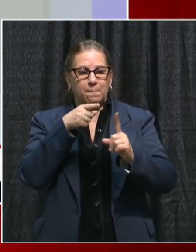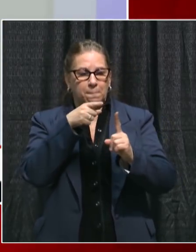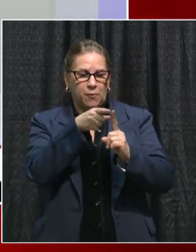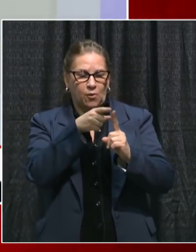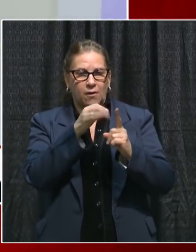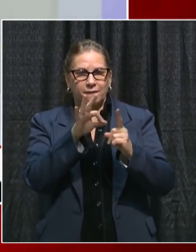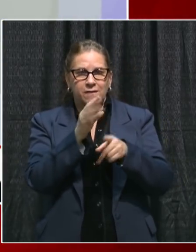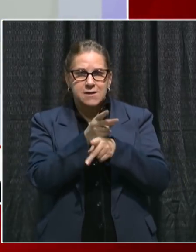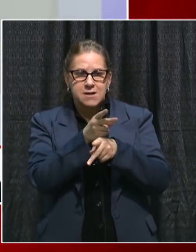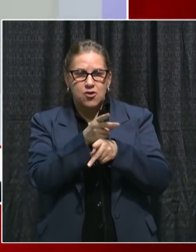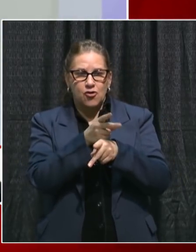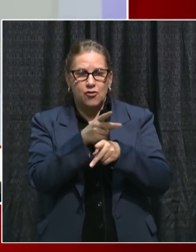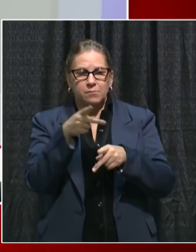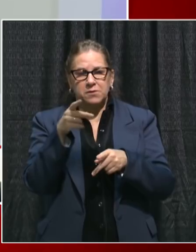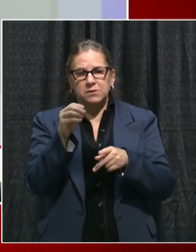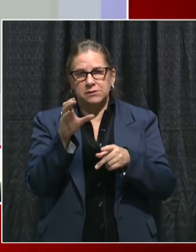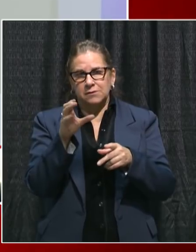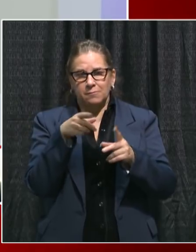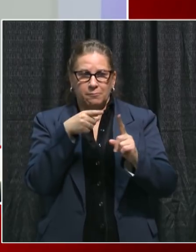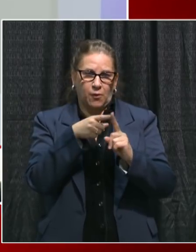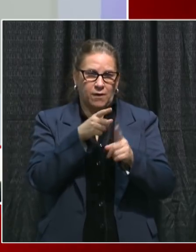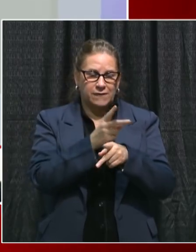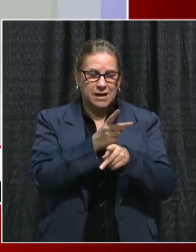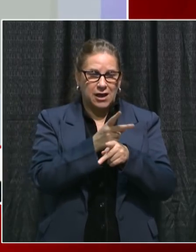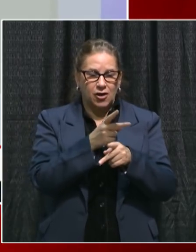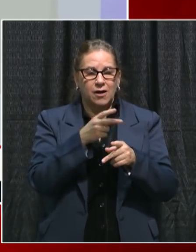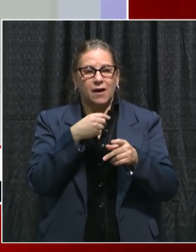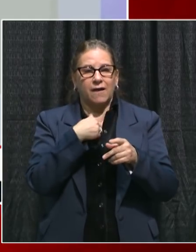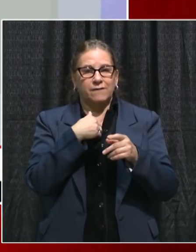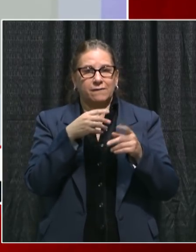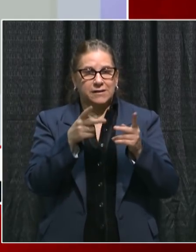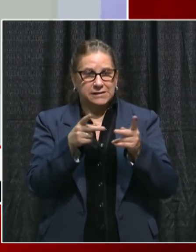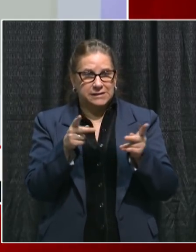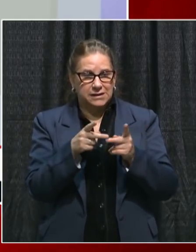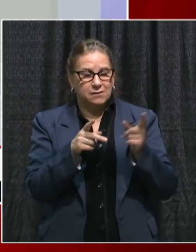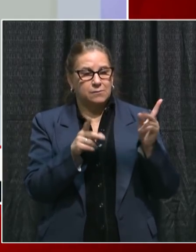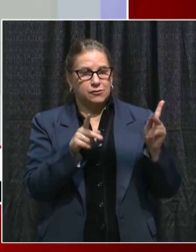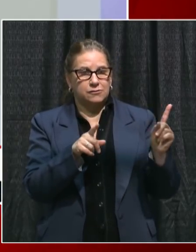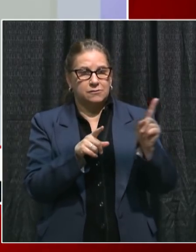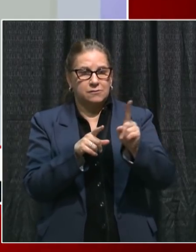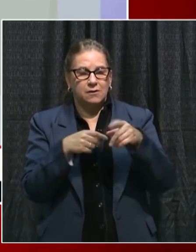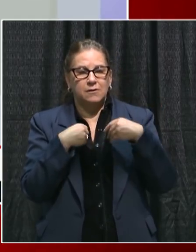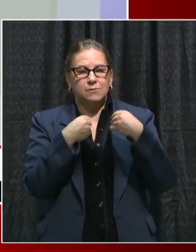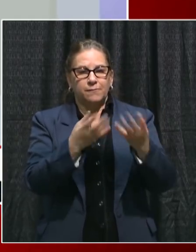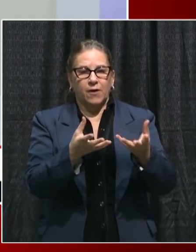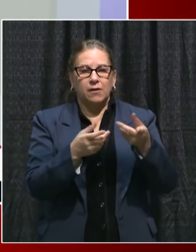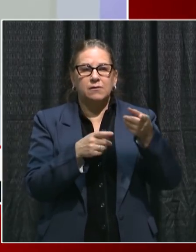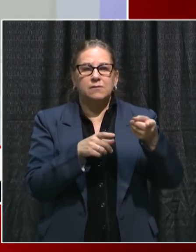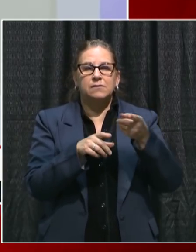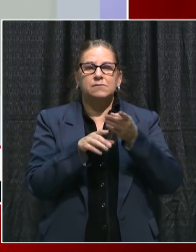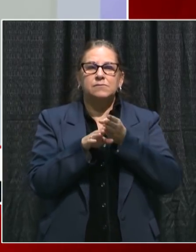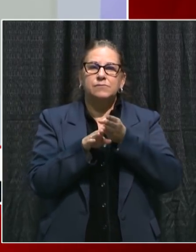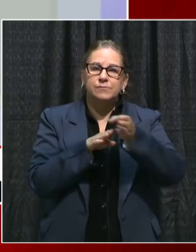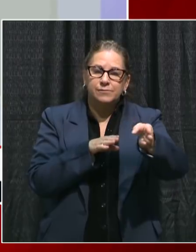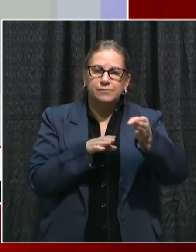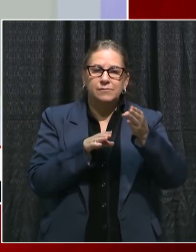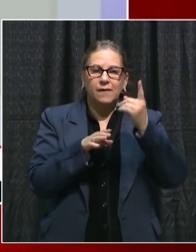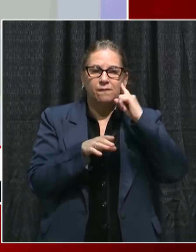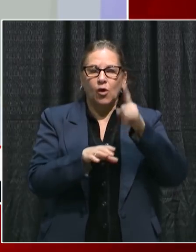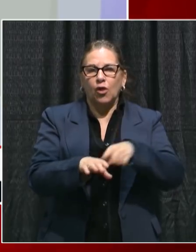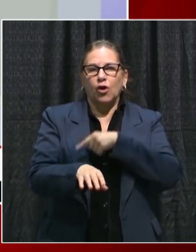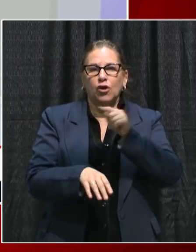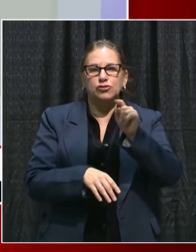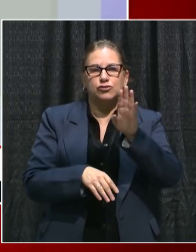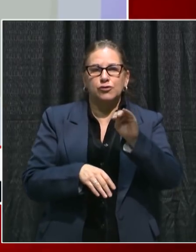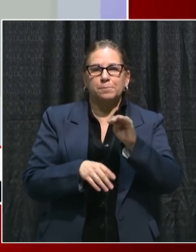specific facilities that they've been provided to. They fall into the category of long-term care facilities. We have a pilot project with